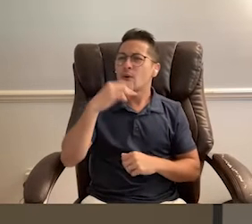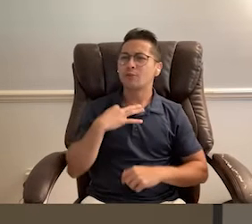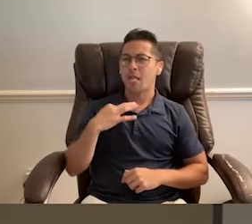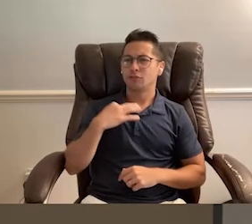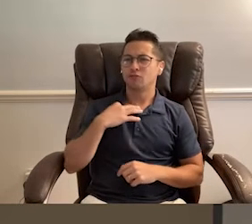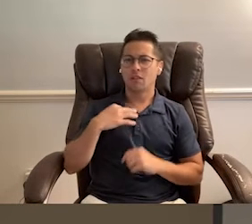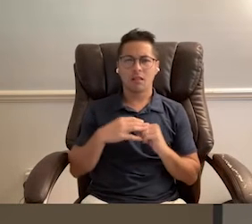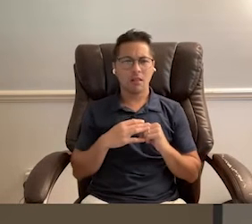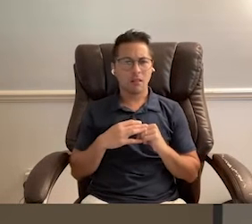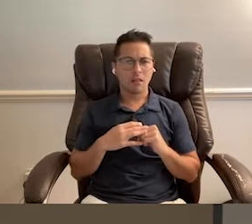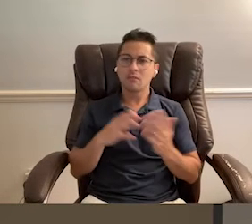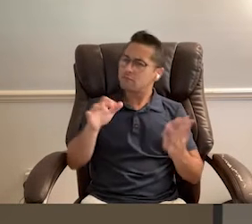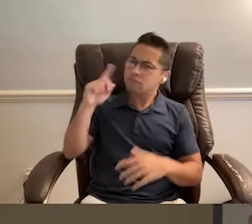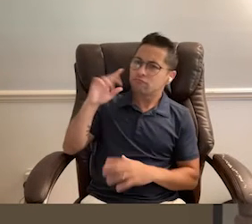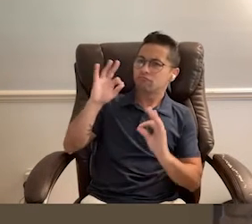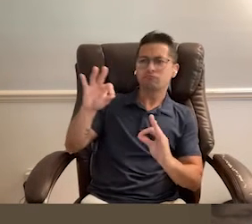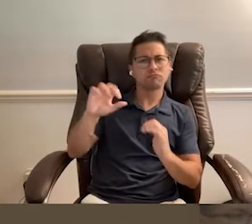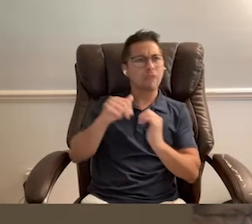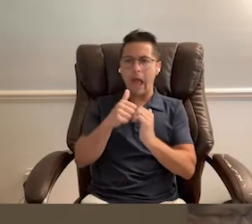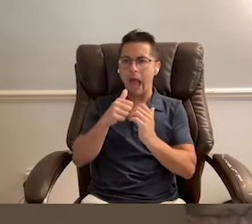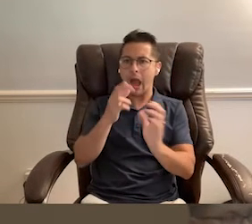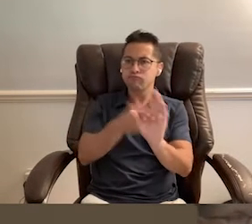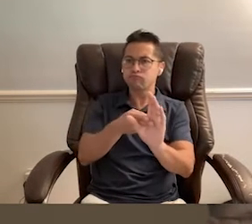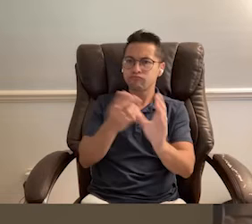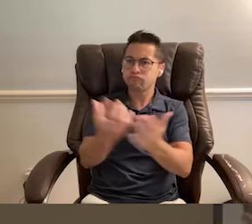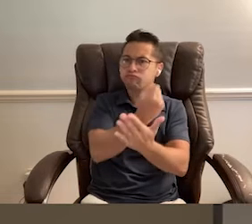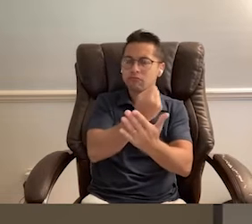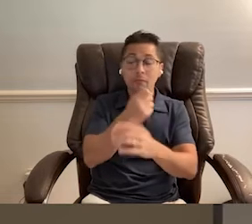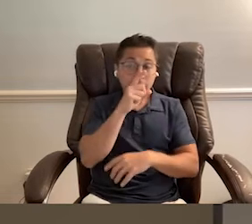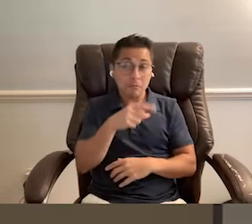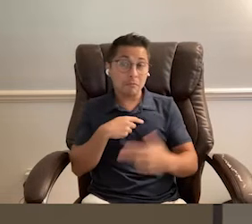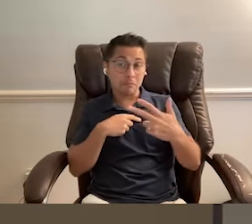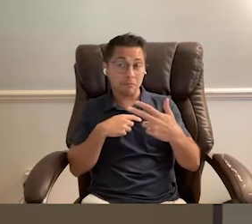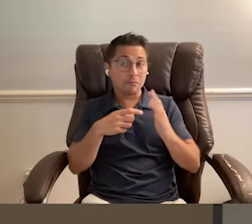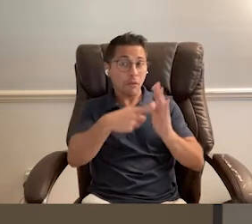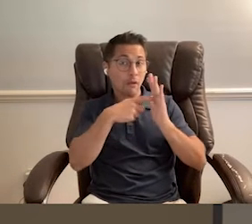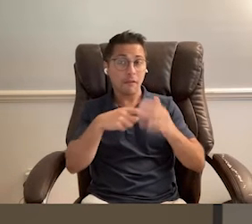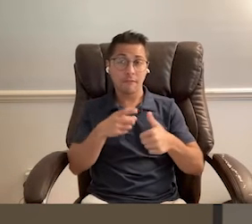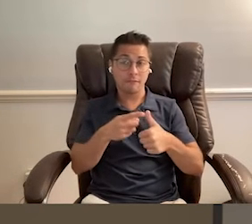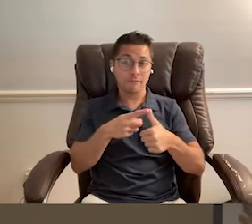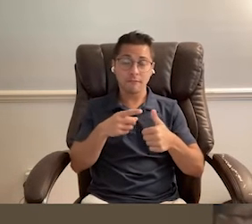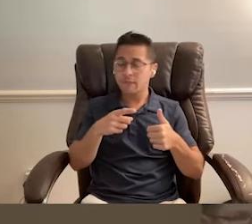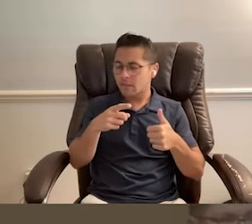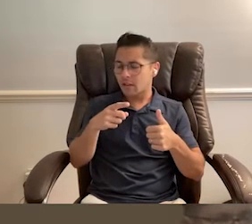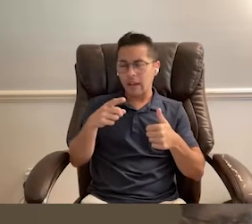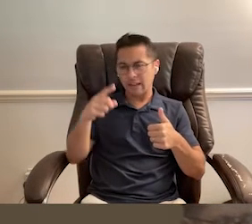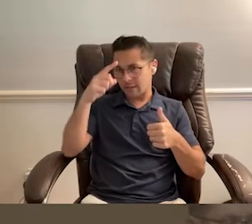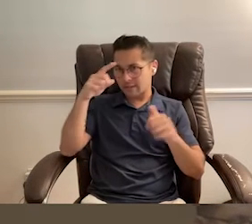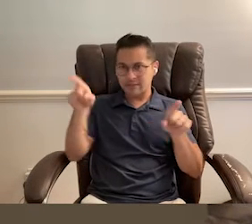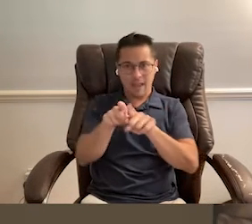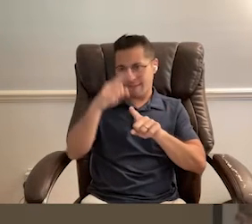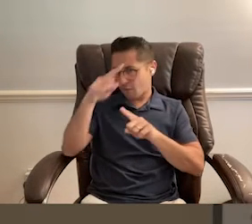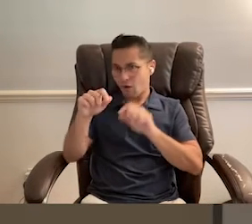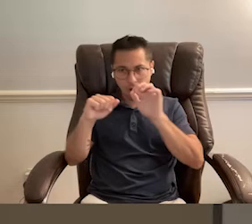How do I get it? There's really 3 requirements. One is true for all ABLE programs. Remember, we're the state of Florida's